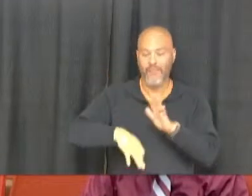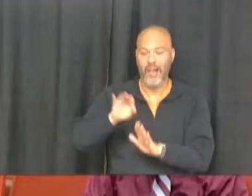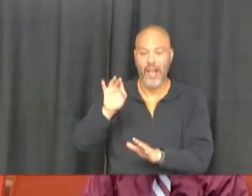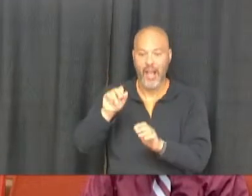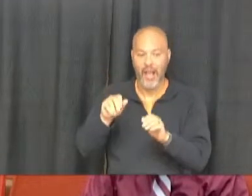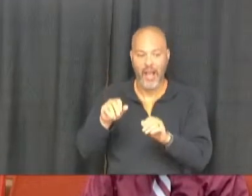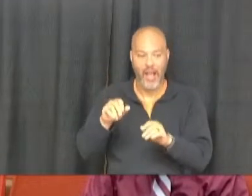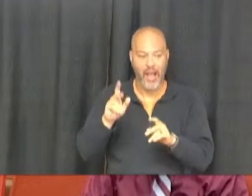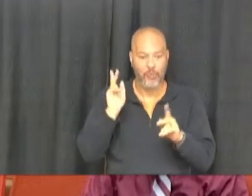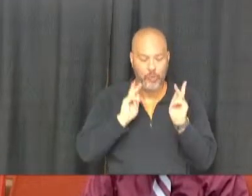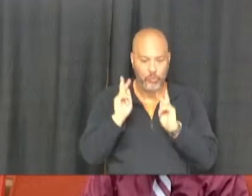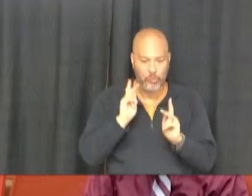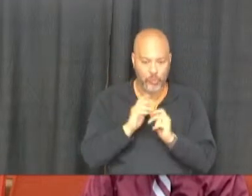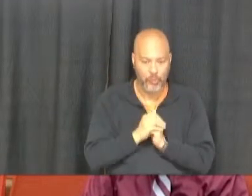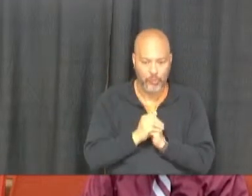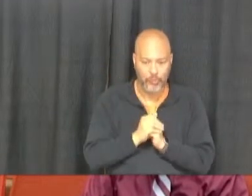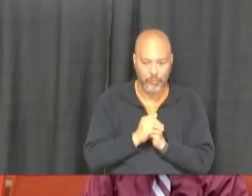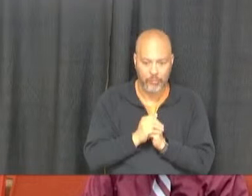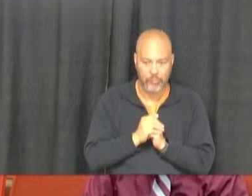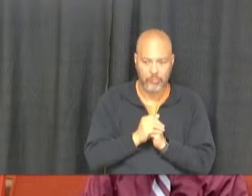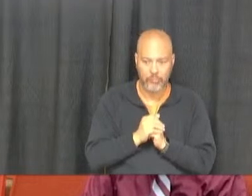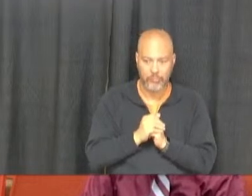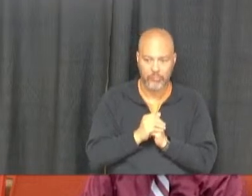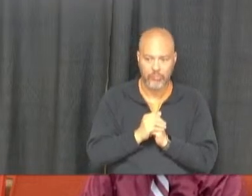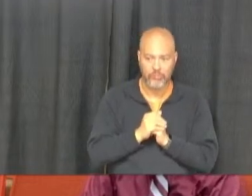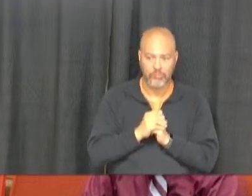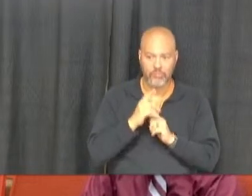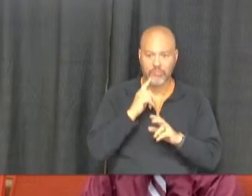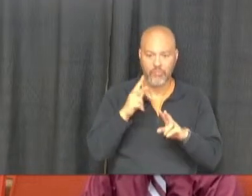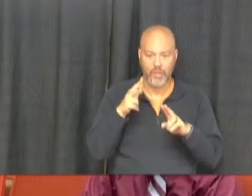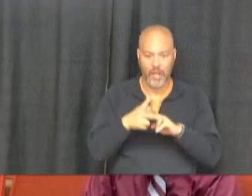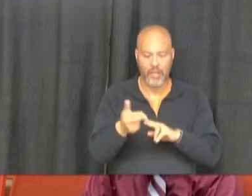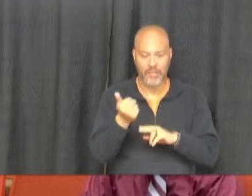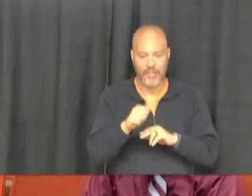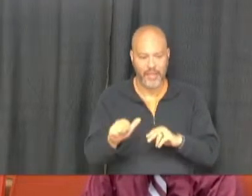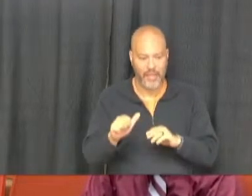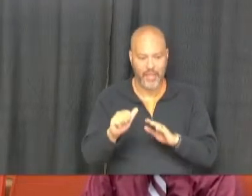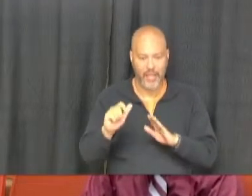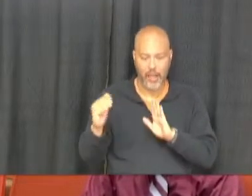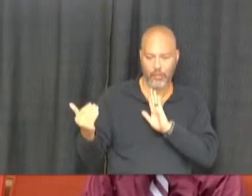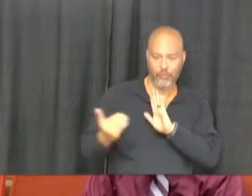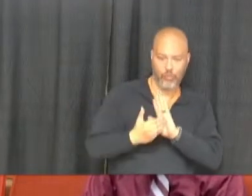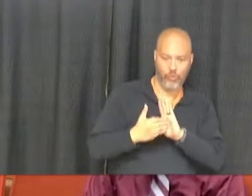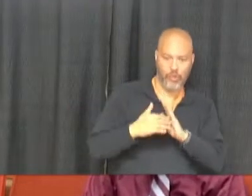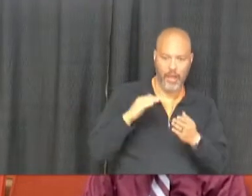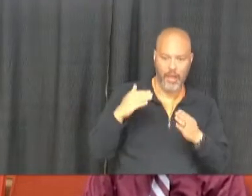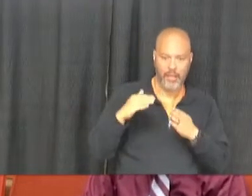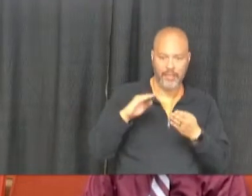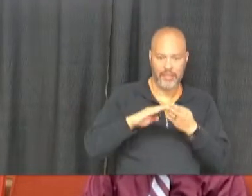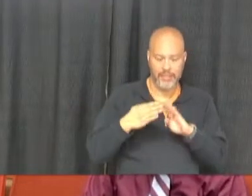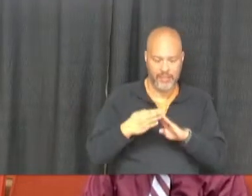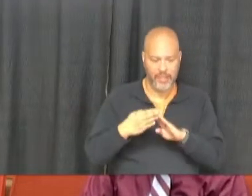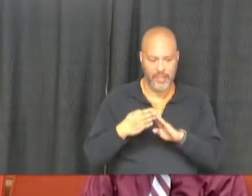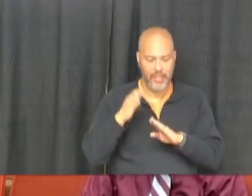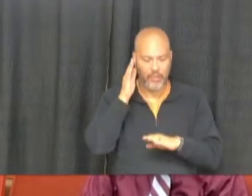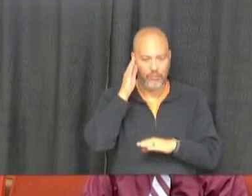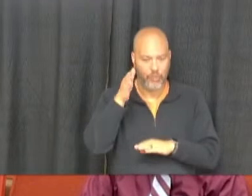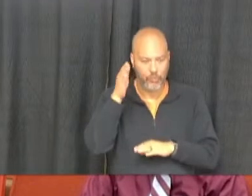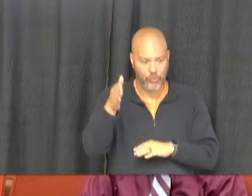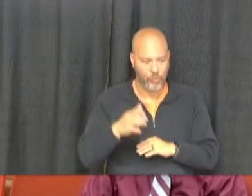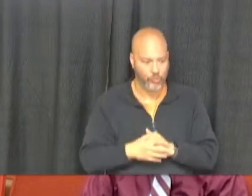heirs. And it cuts off any potential lawsuits against the city in the